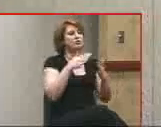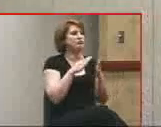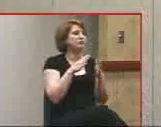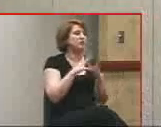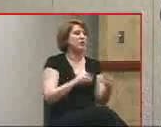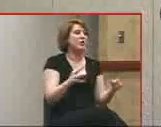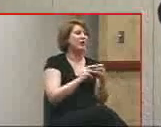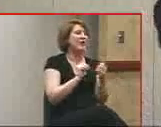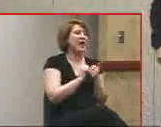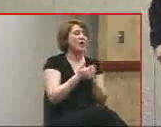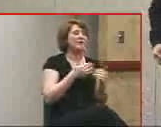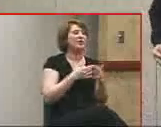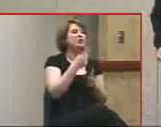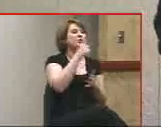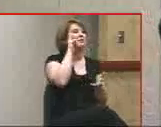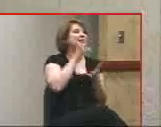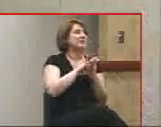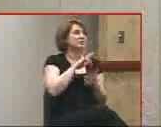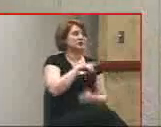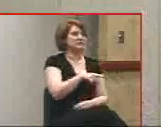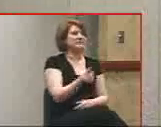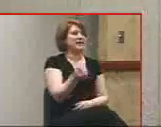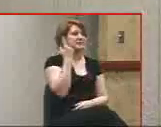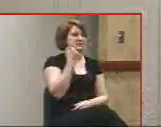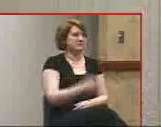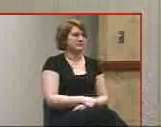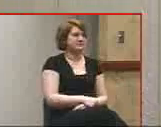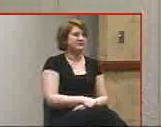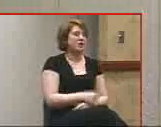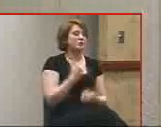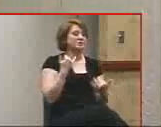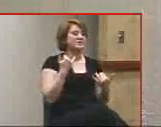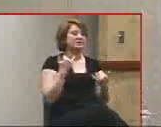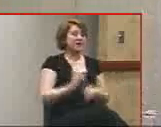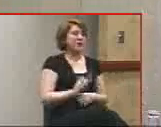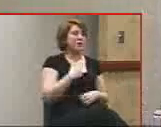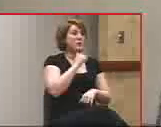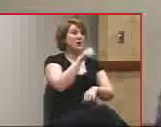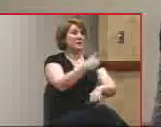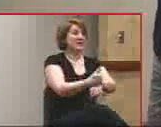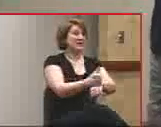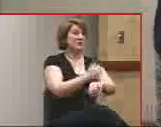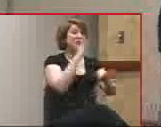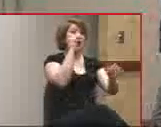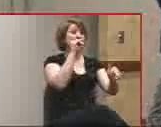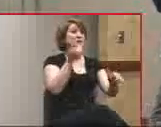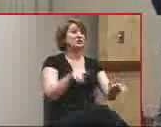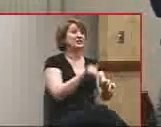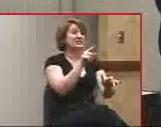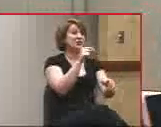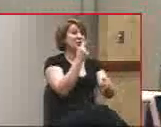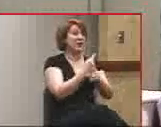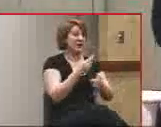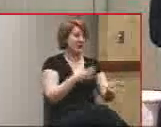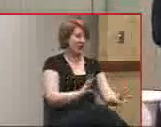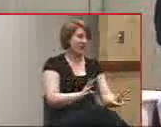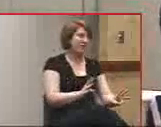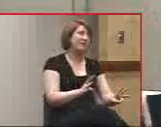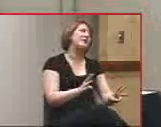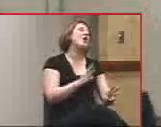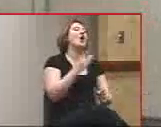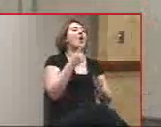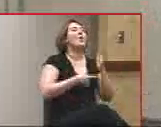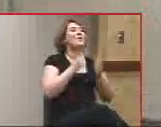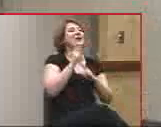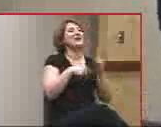now believe she gets it. So today we're going to put it in place and we're going to hope that she does it the right way. What kinds